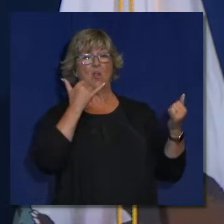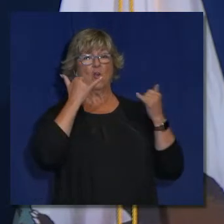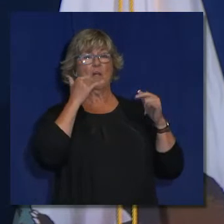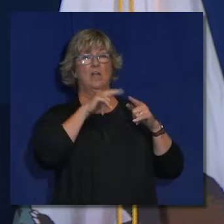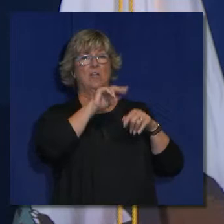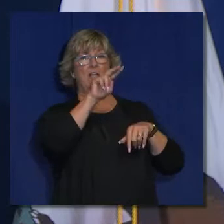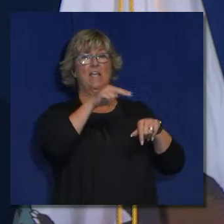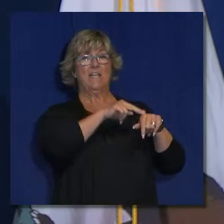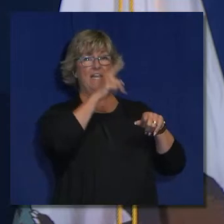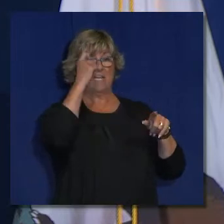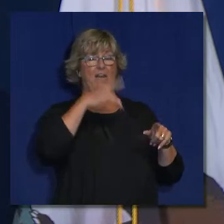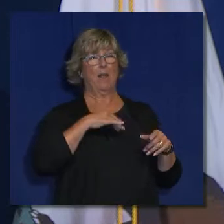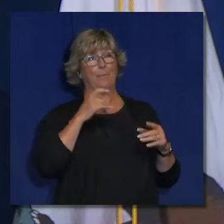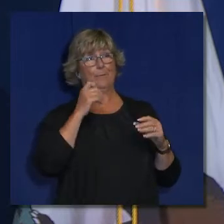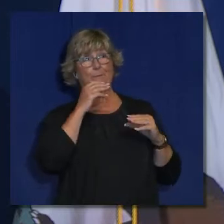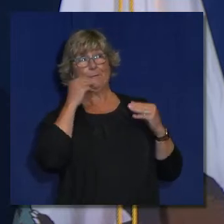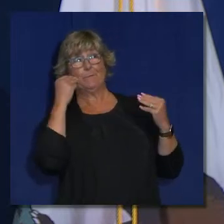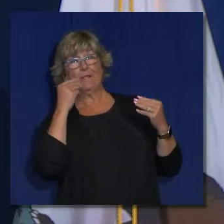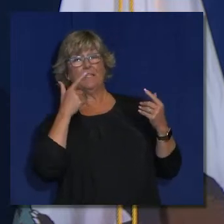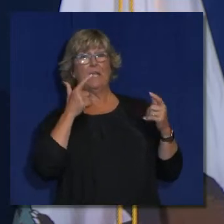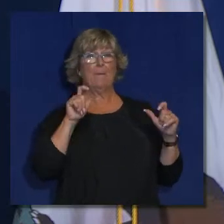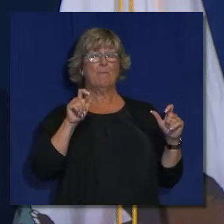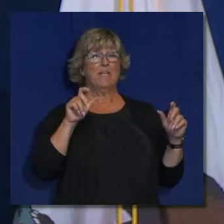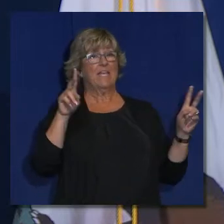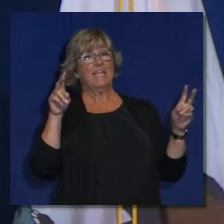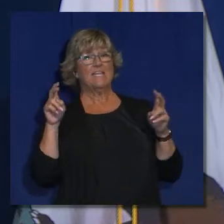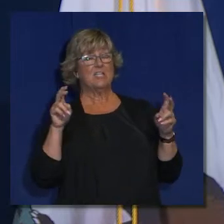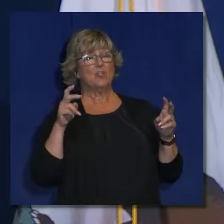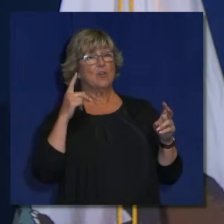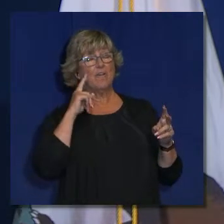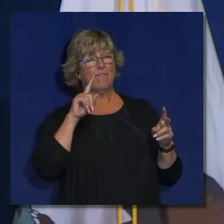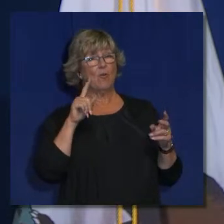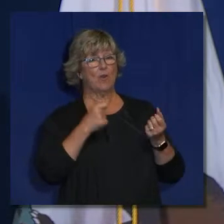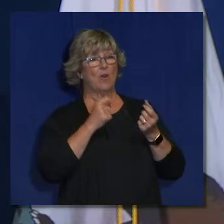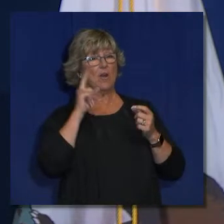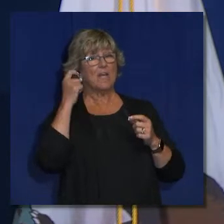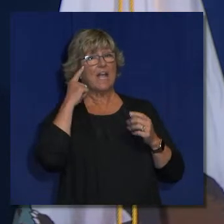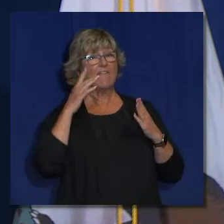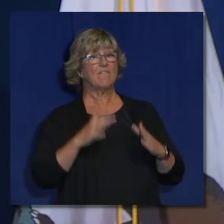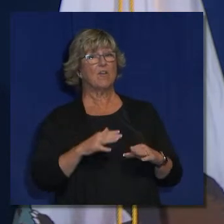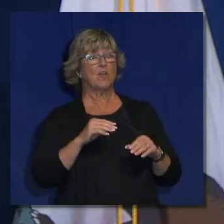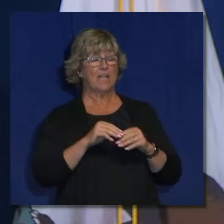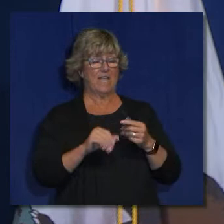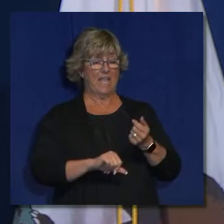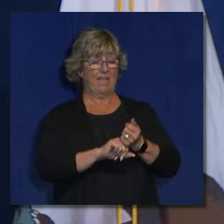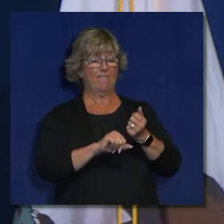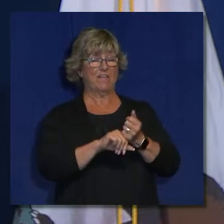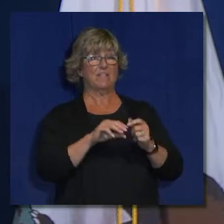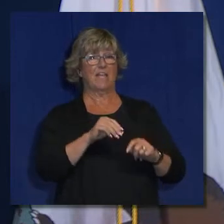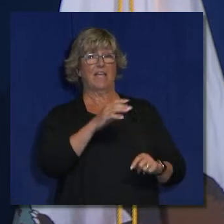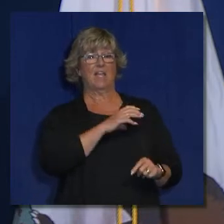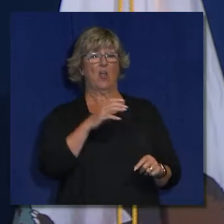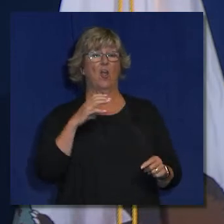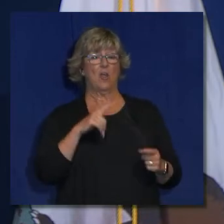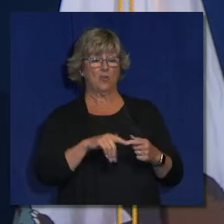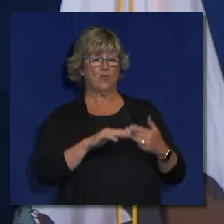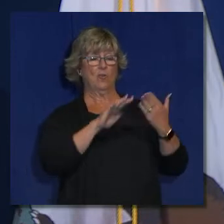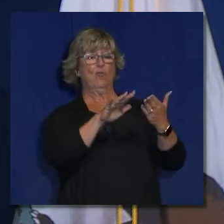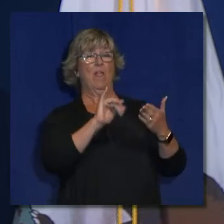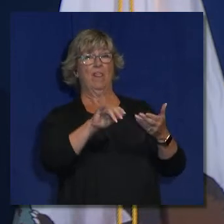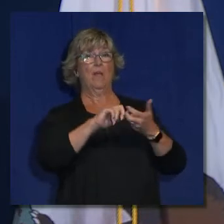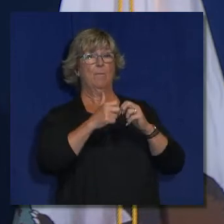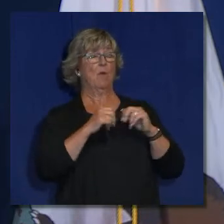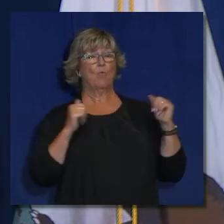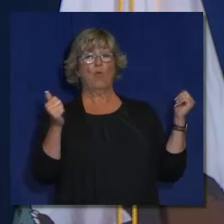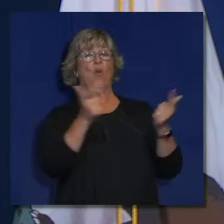Governors Association. That's why I'm smiling. It's a big issue for governors and advocacy in Congress to address this issue all